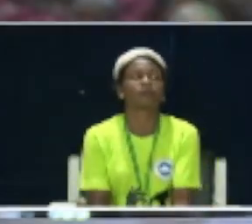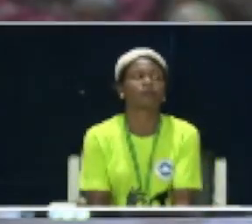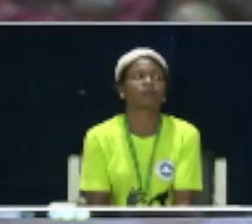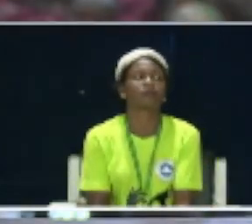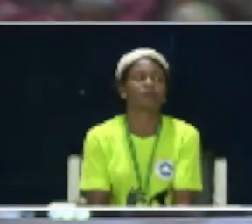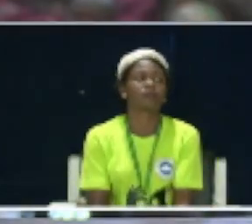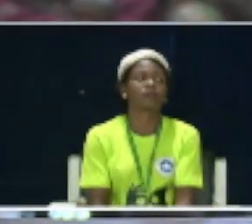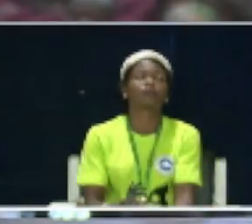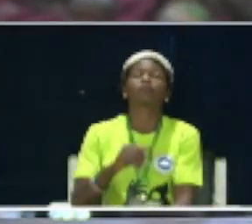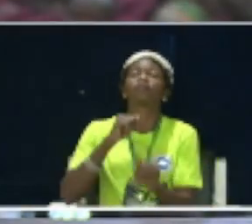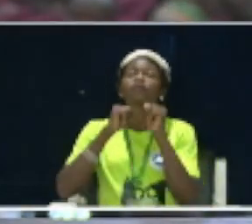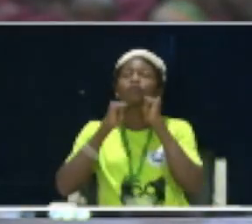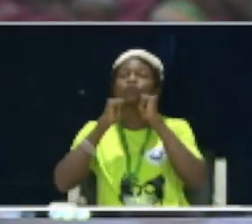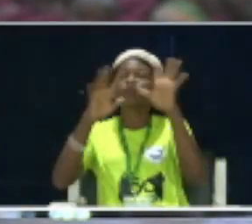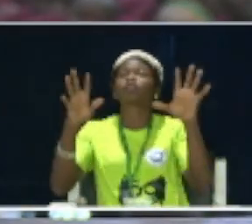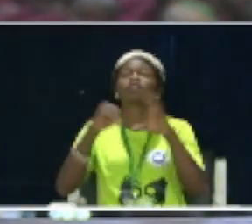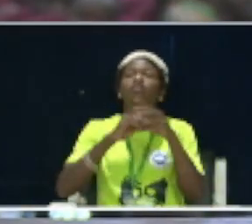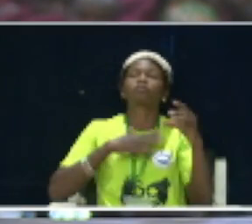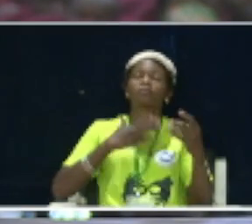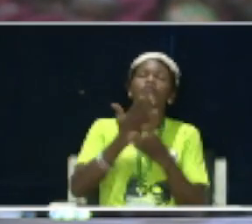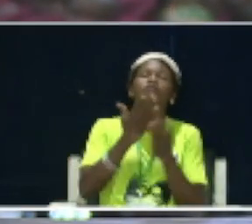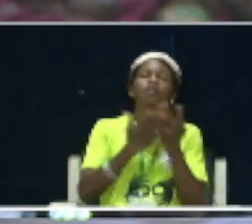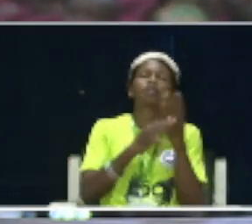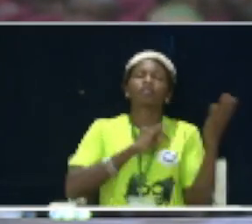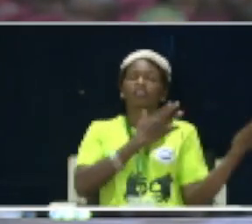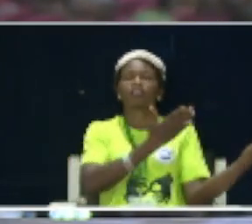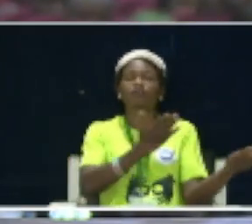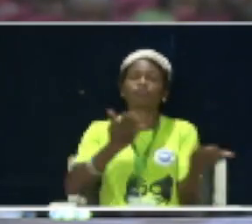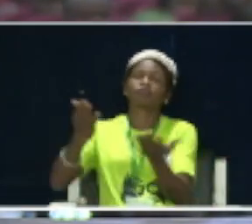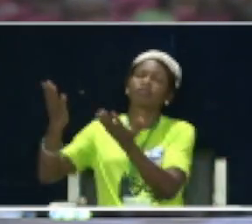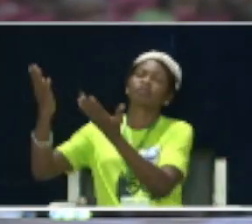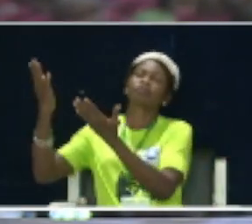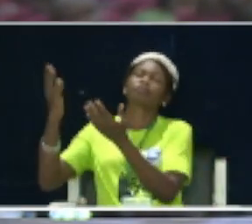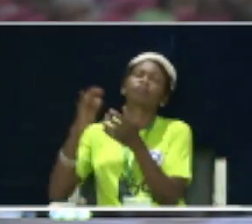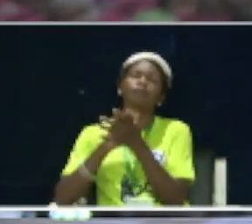time. Nothing in my hands I give,